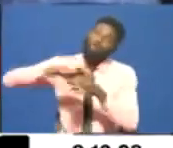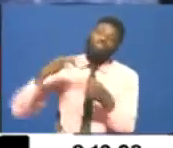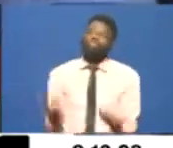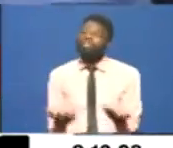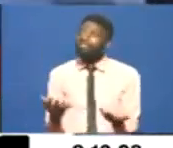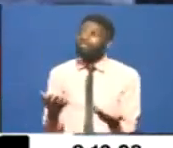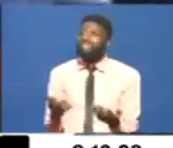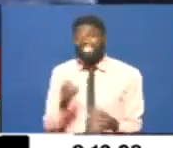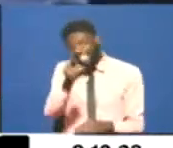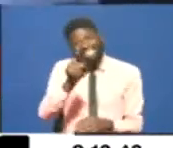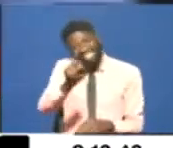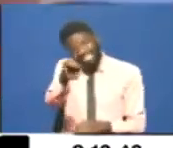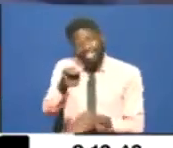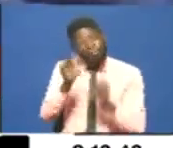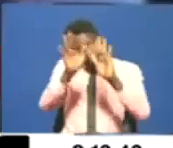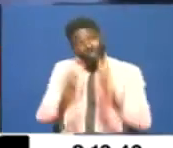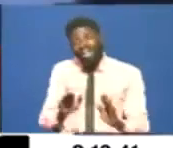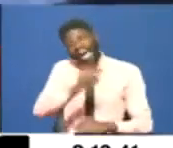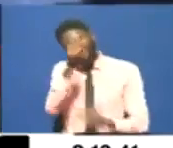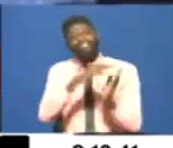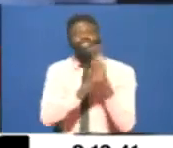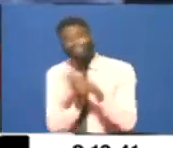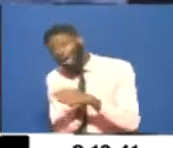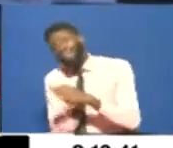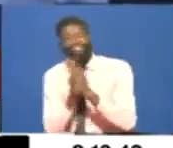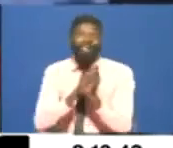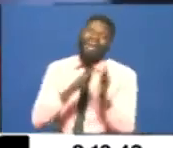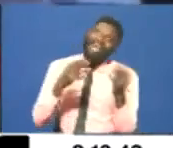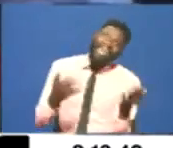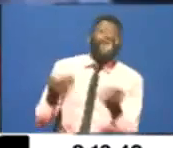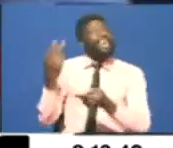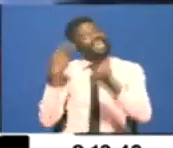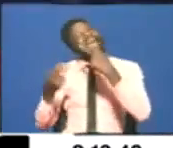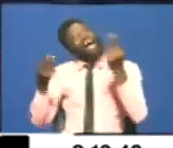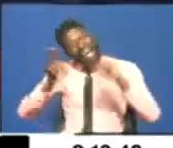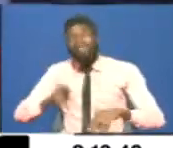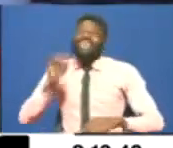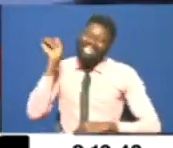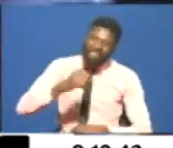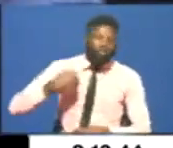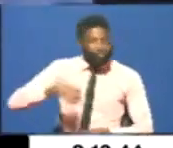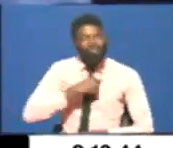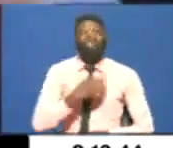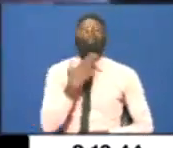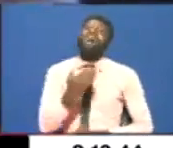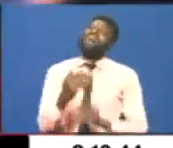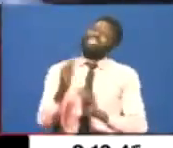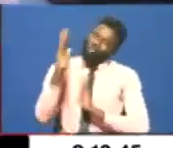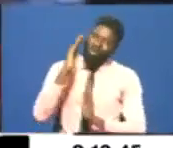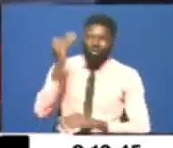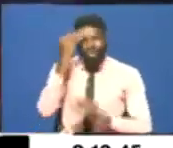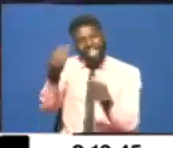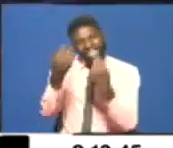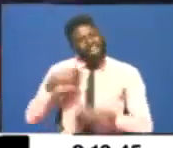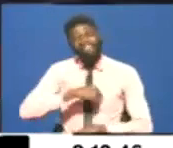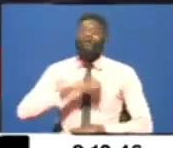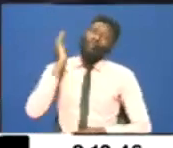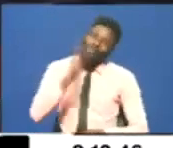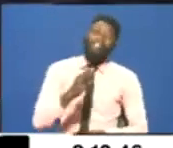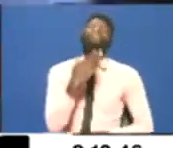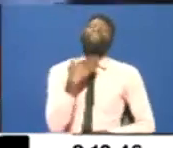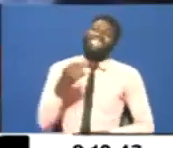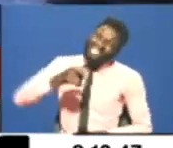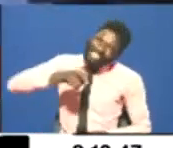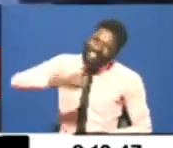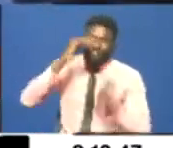is key. Hii hadithi ingine, oh, ilikuwa, yes, we want security, tunajua utatupa. We want you to focus